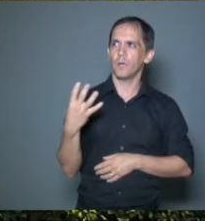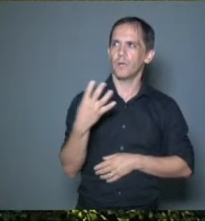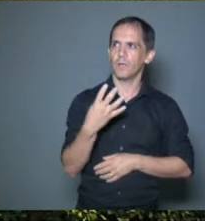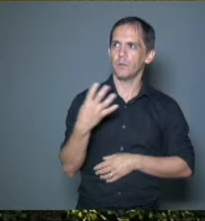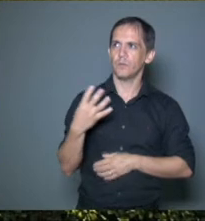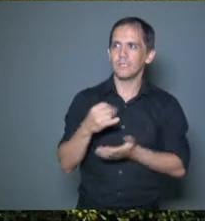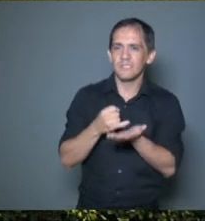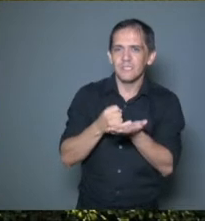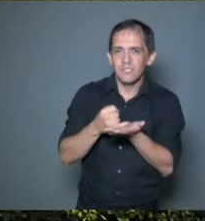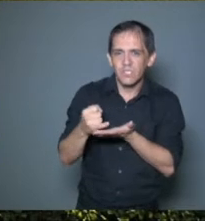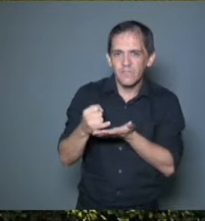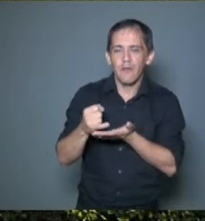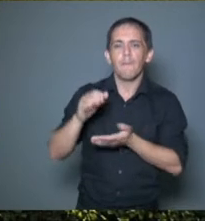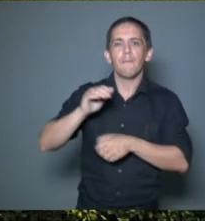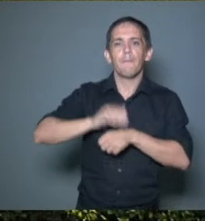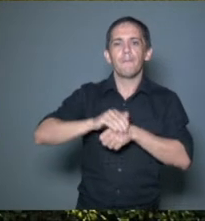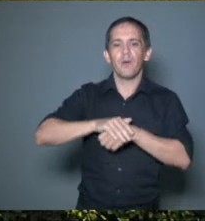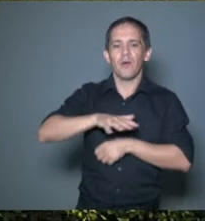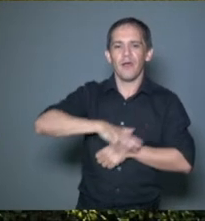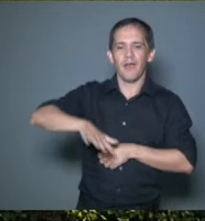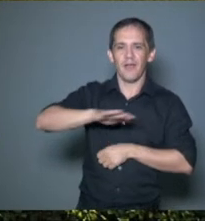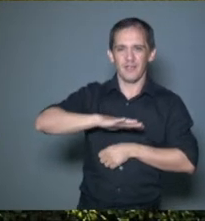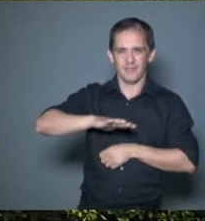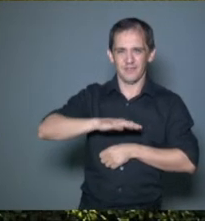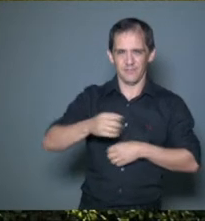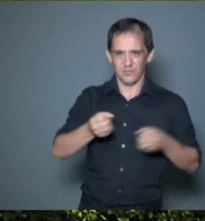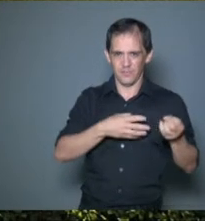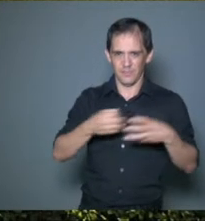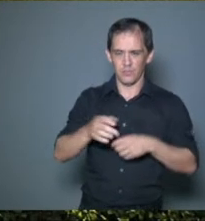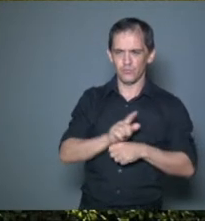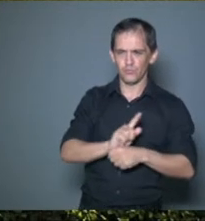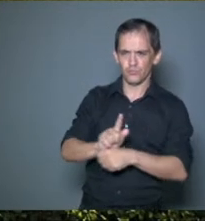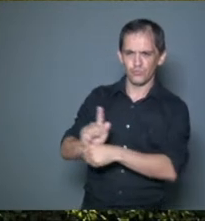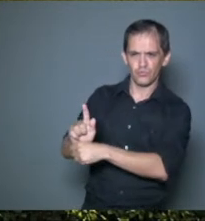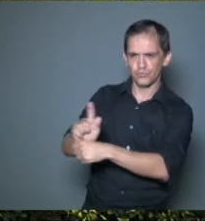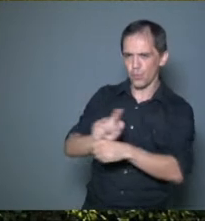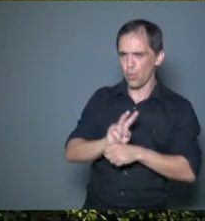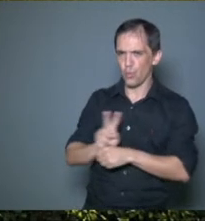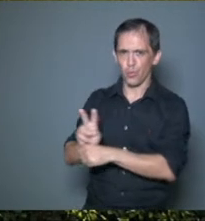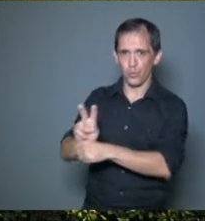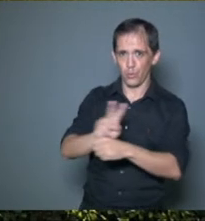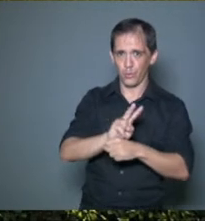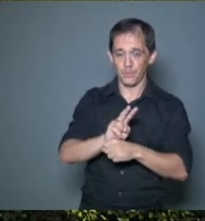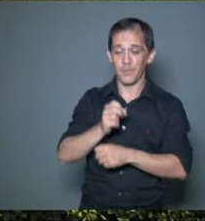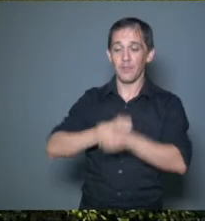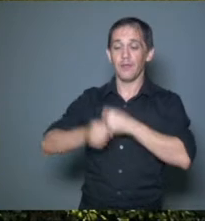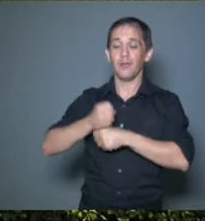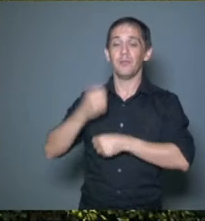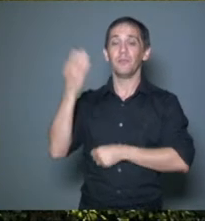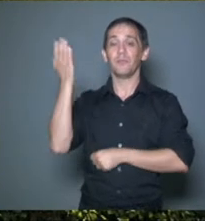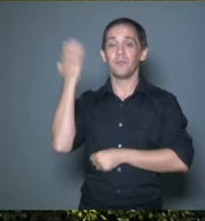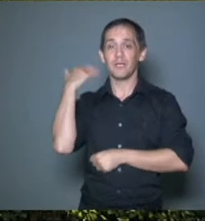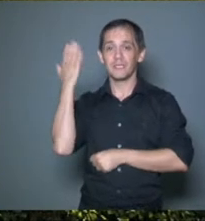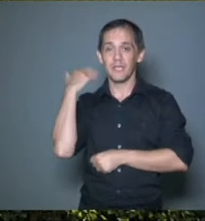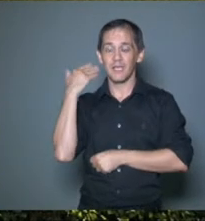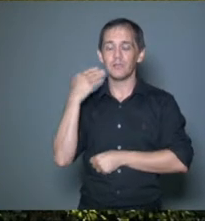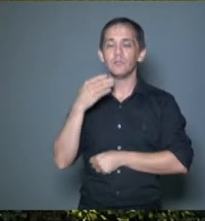beginning and that are managed by the innovation group. Last year,